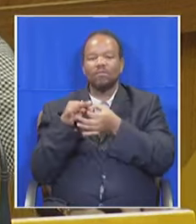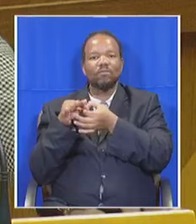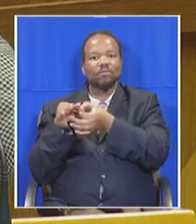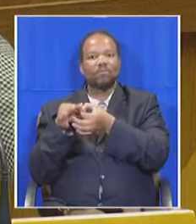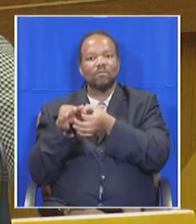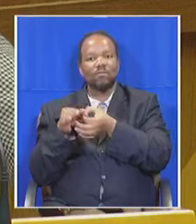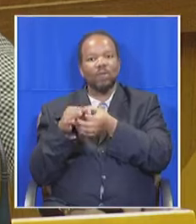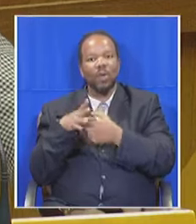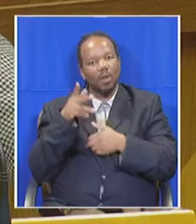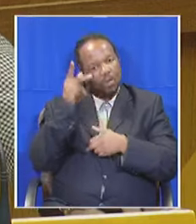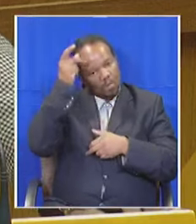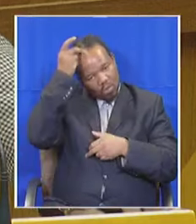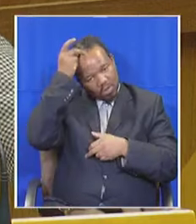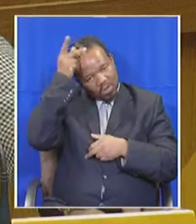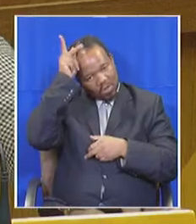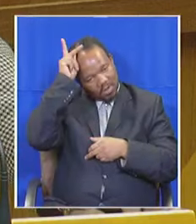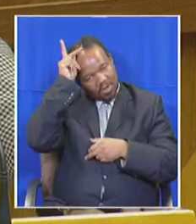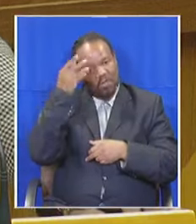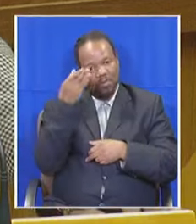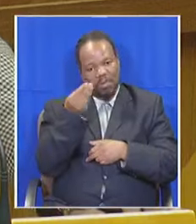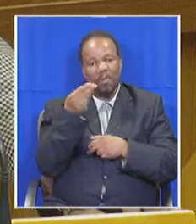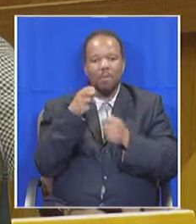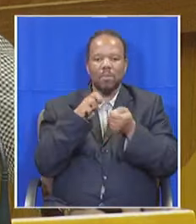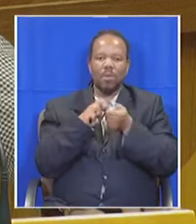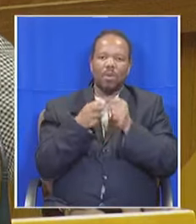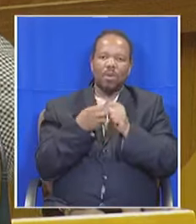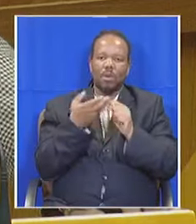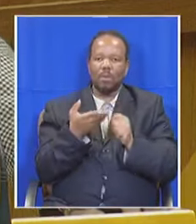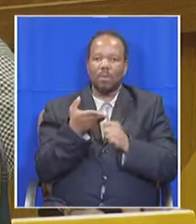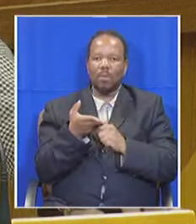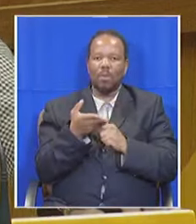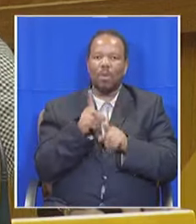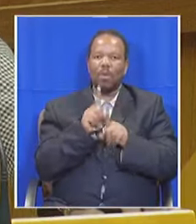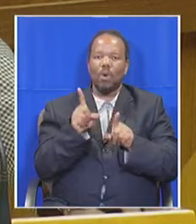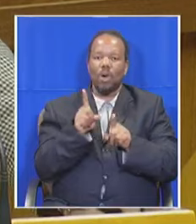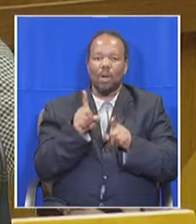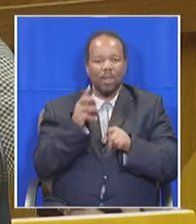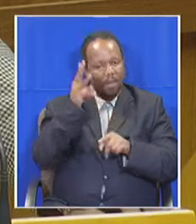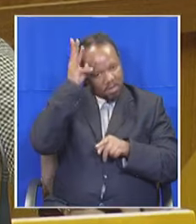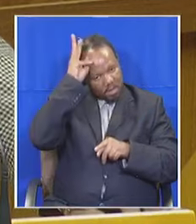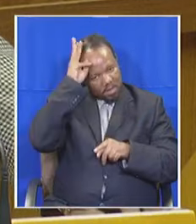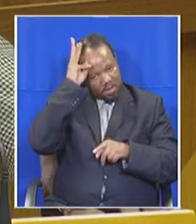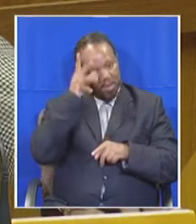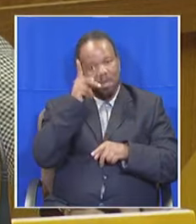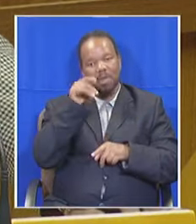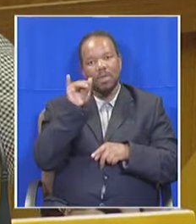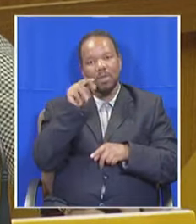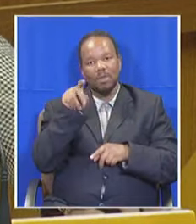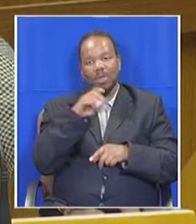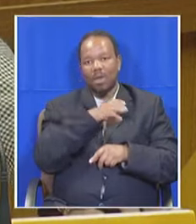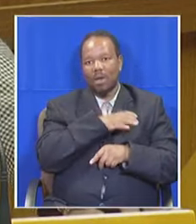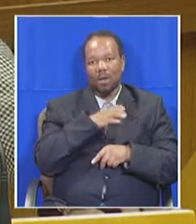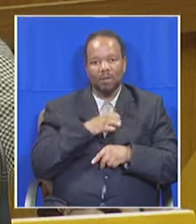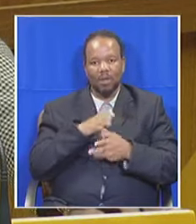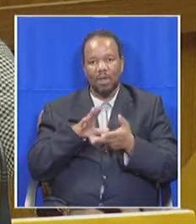queens and provincial houses problematic. Firstly, because the king's councils and king's and queen's councils are still